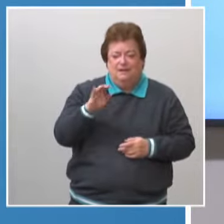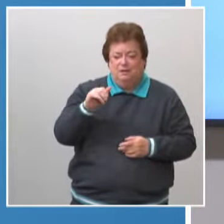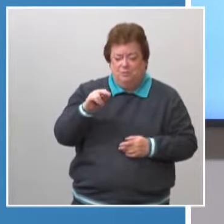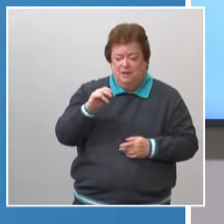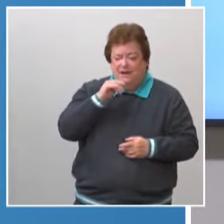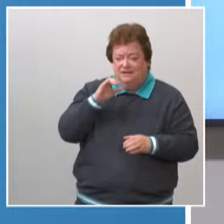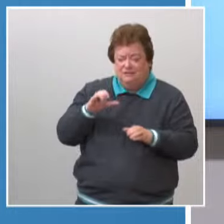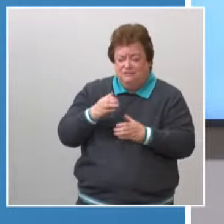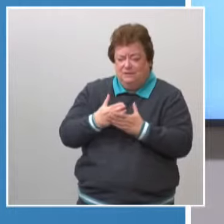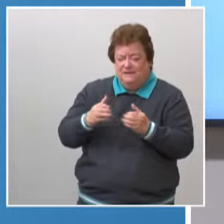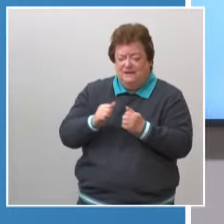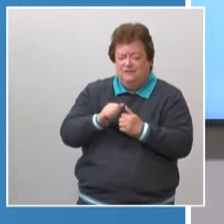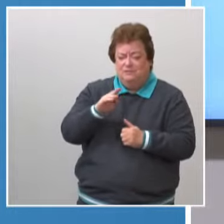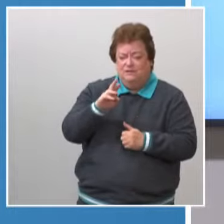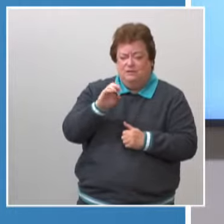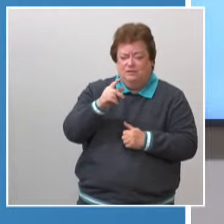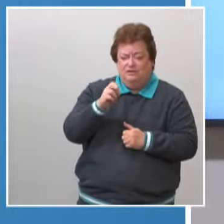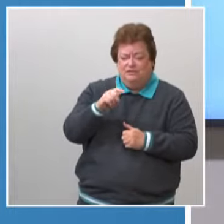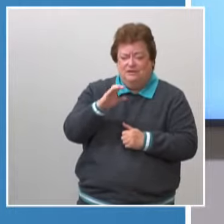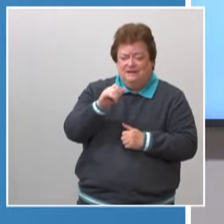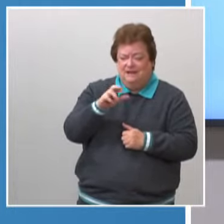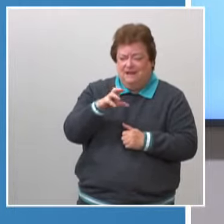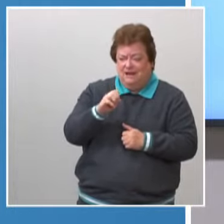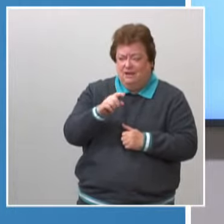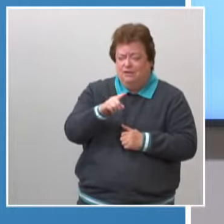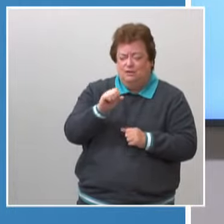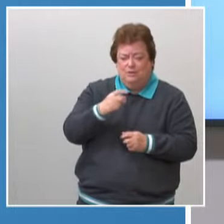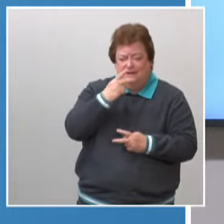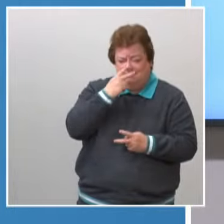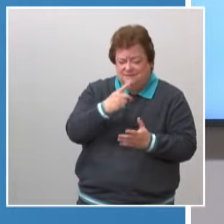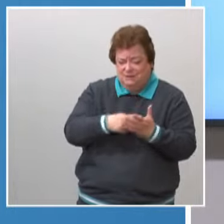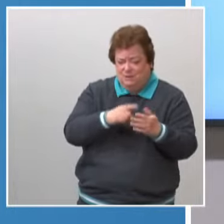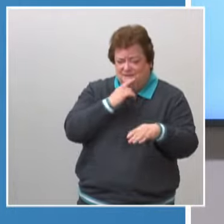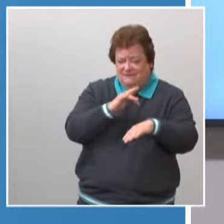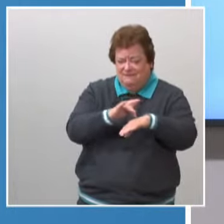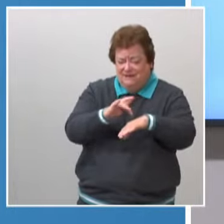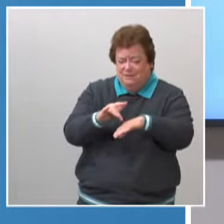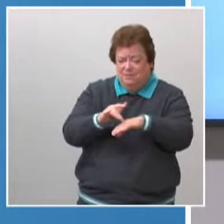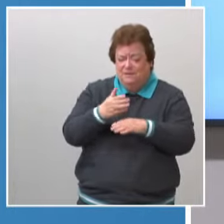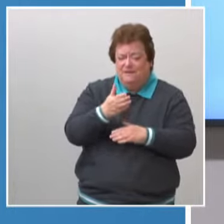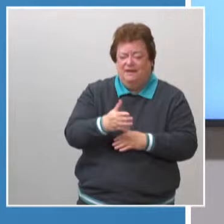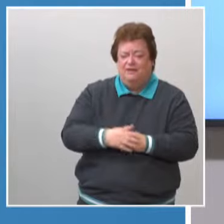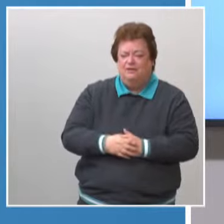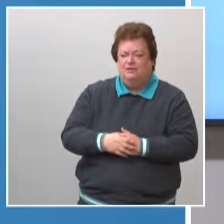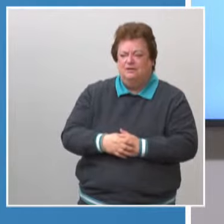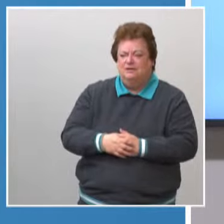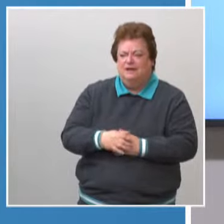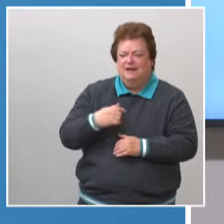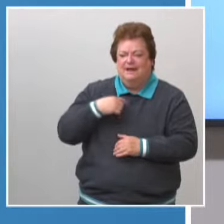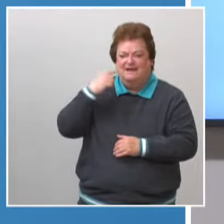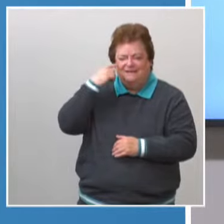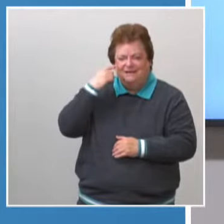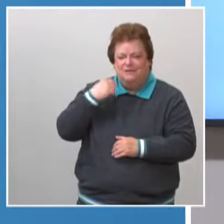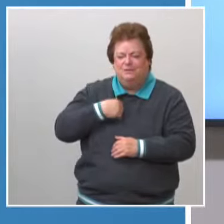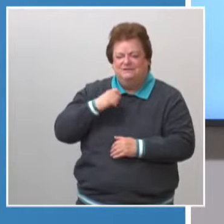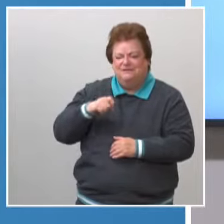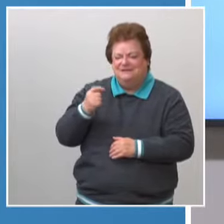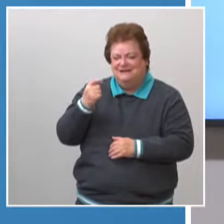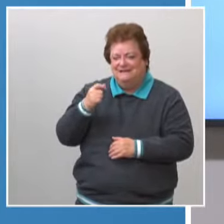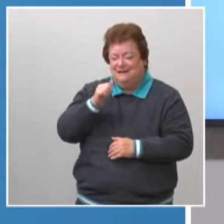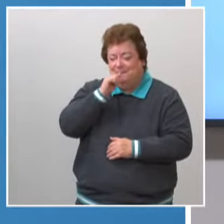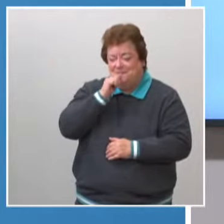doing things with their urgent care. You can see what they have available. I think we just need a little